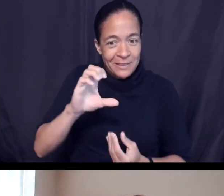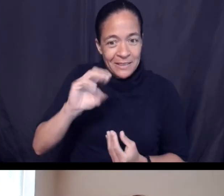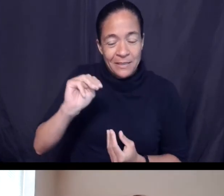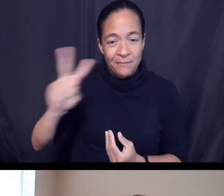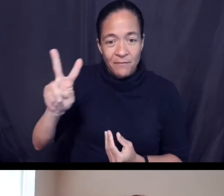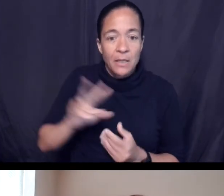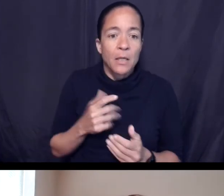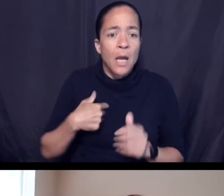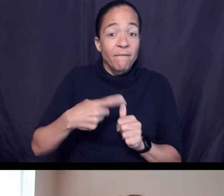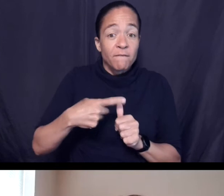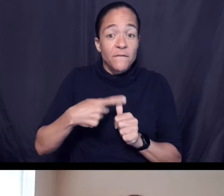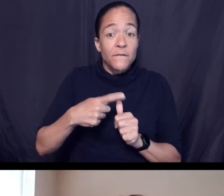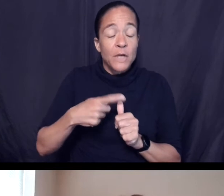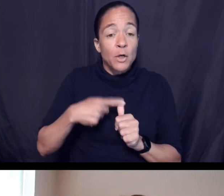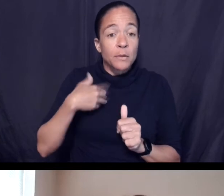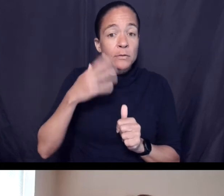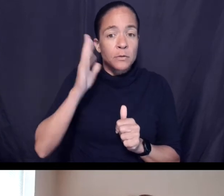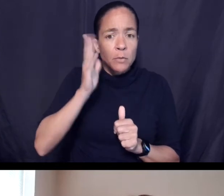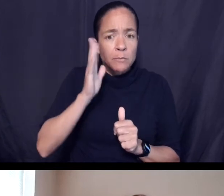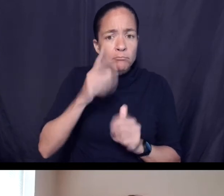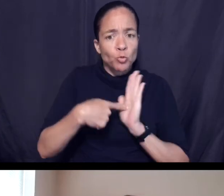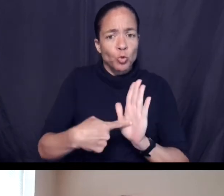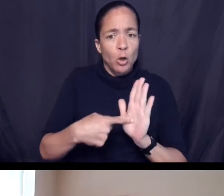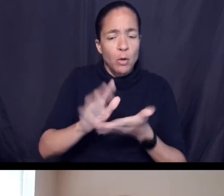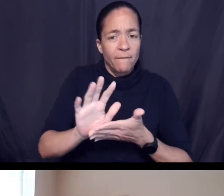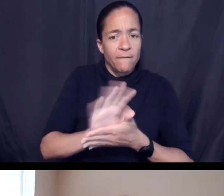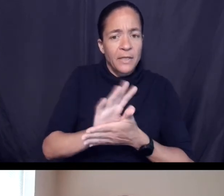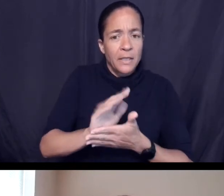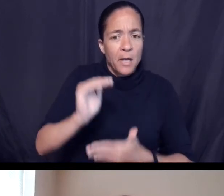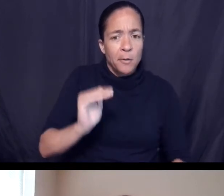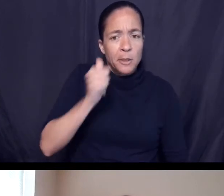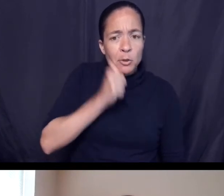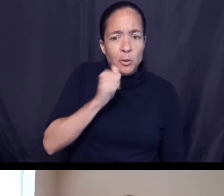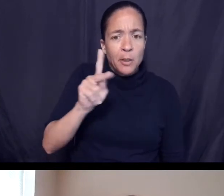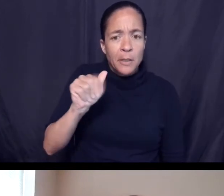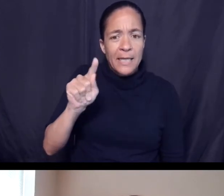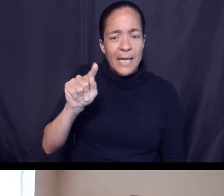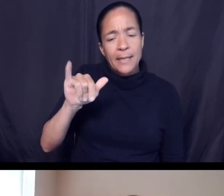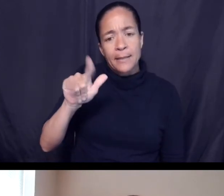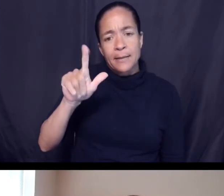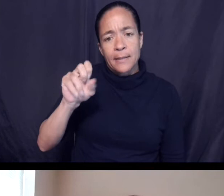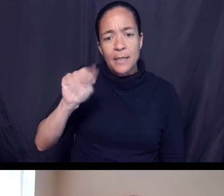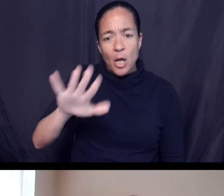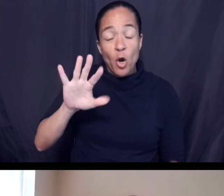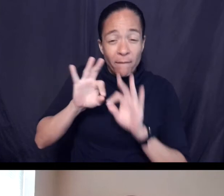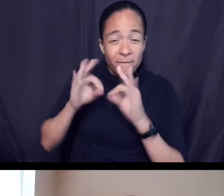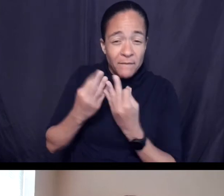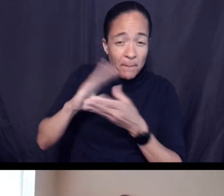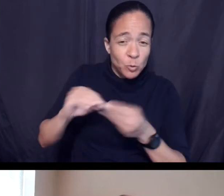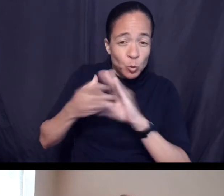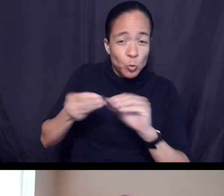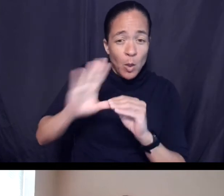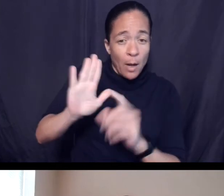with this video of a sweet little girl named Caitlin. And I think that her and her family's story is a really good